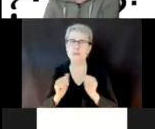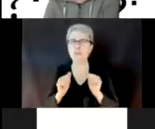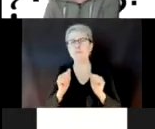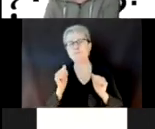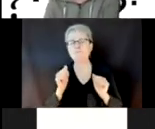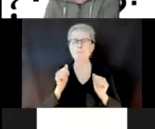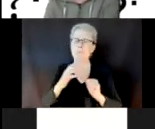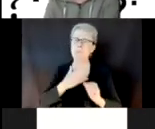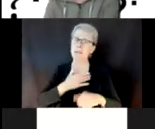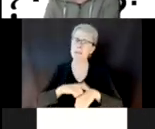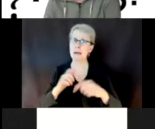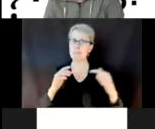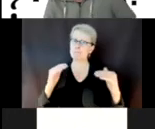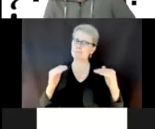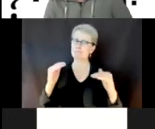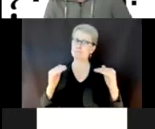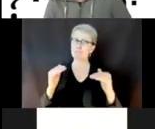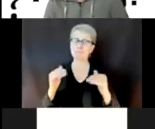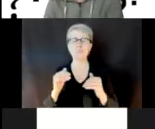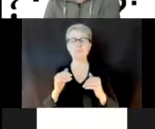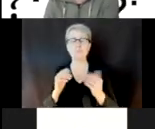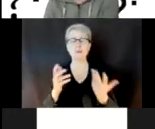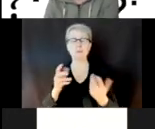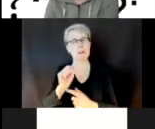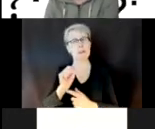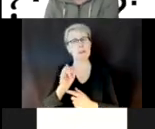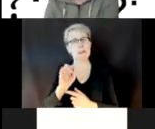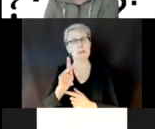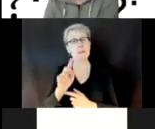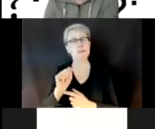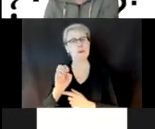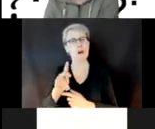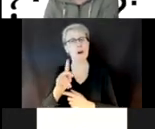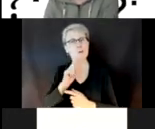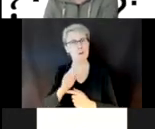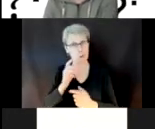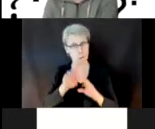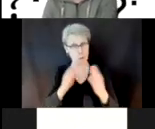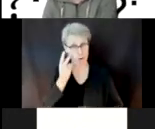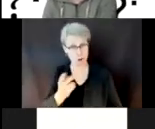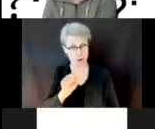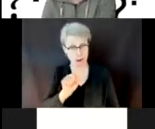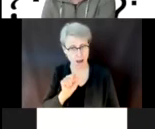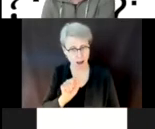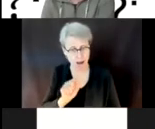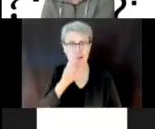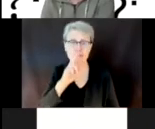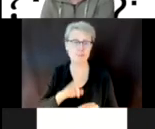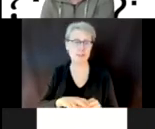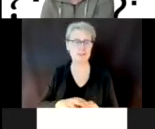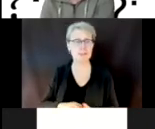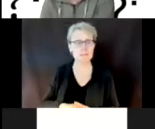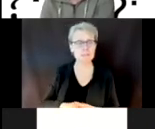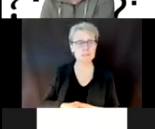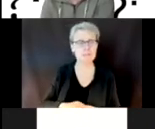but on the more fun side, TikTok's super fun. Awesome. So again, here we have another question from